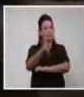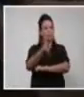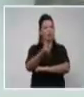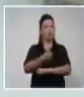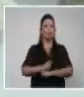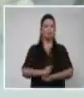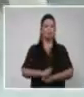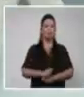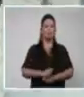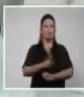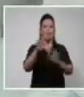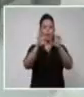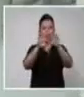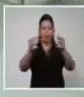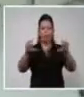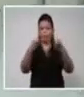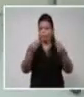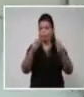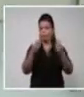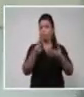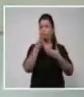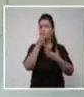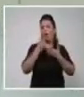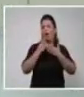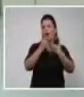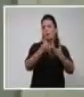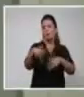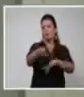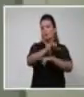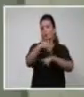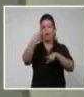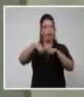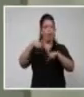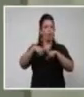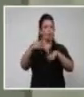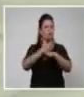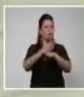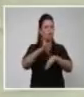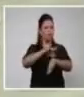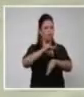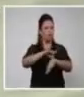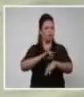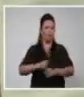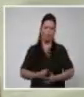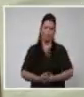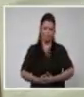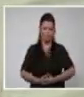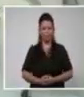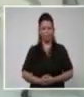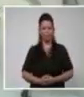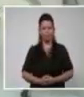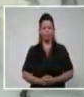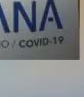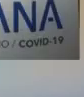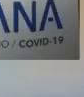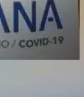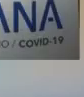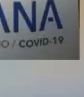30 years producing 8 of the 13 types of vaccines used in the country's vaccination prevention